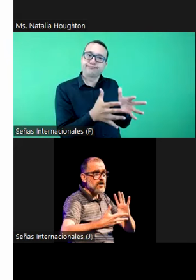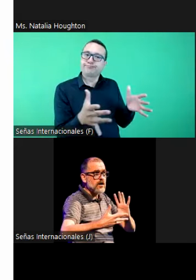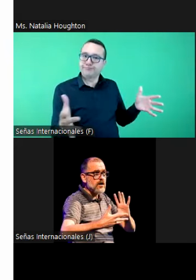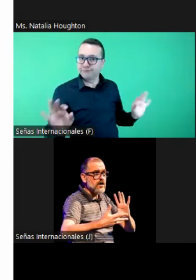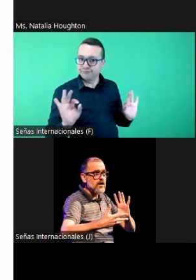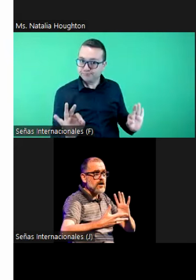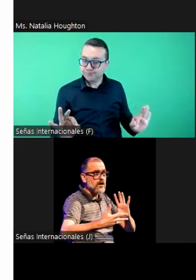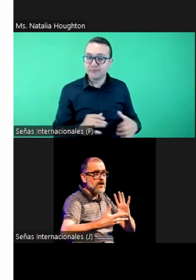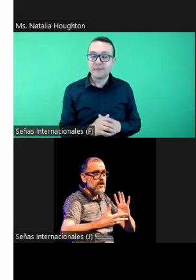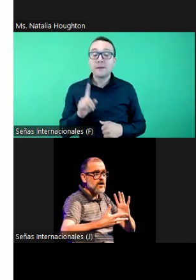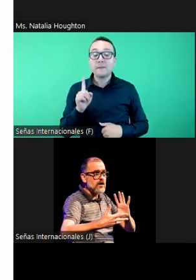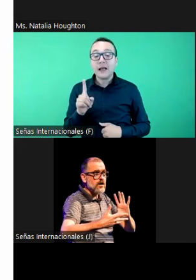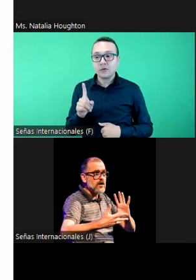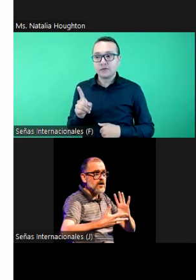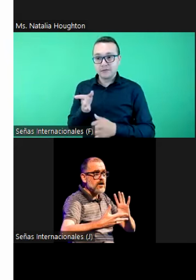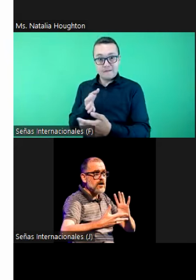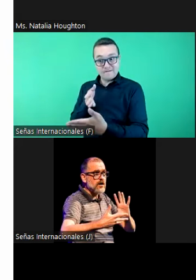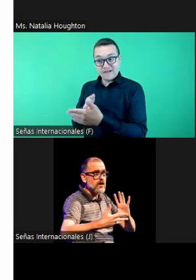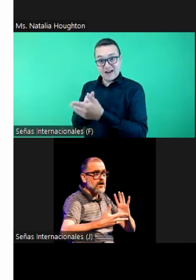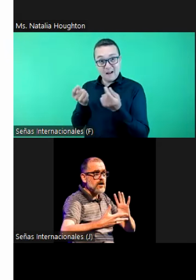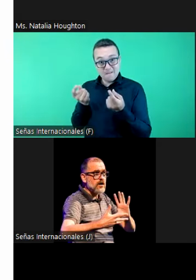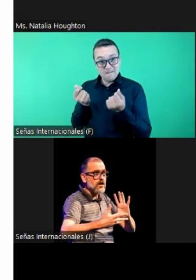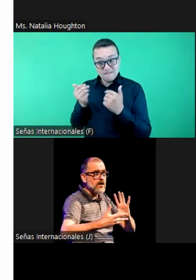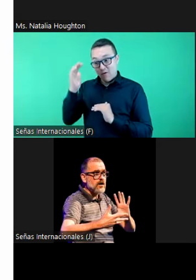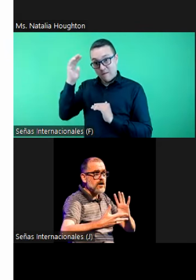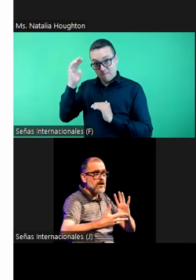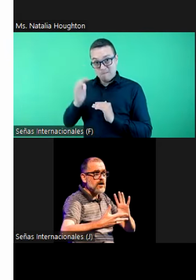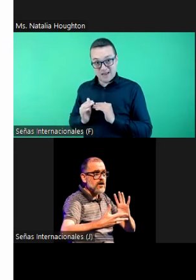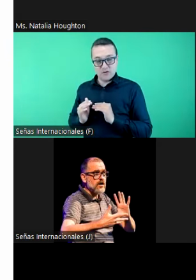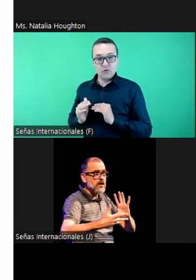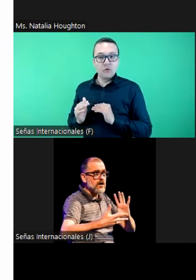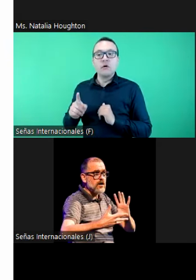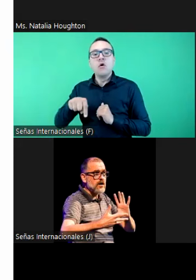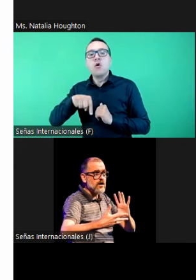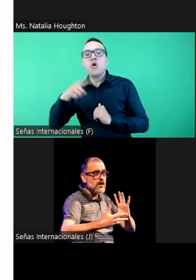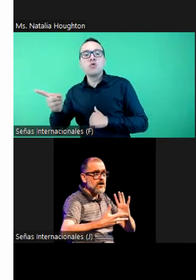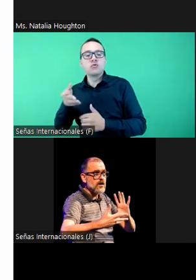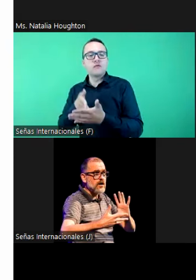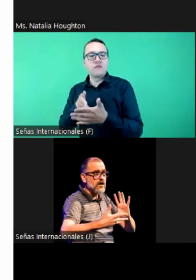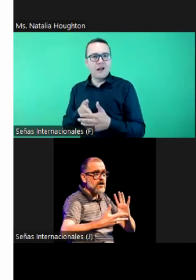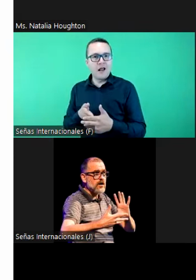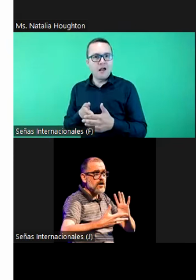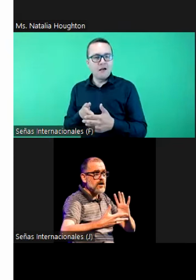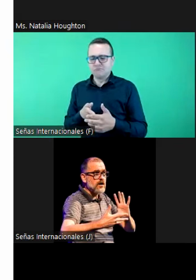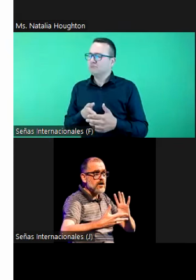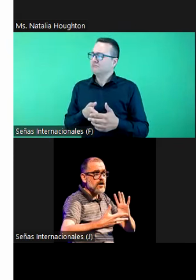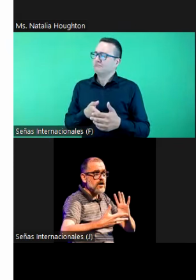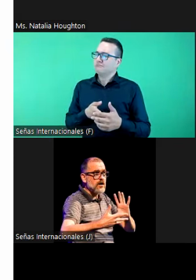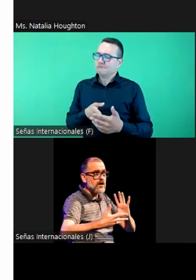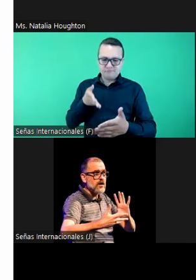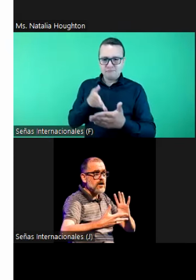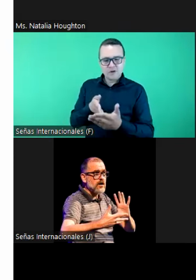while the financial barriers were reduced, there were other types of barriers that became more